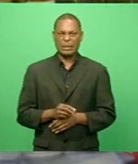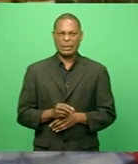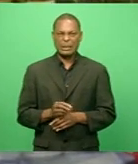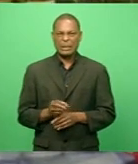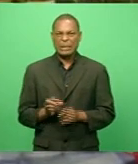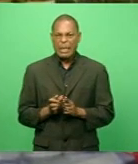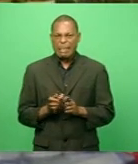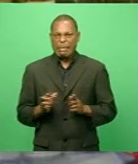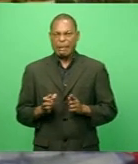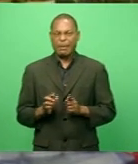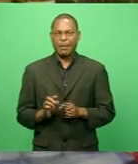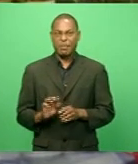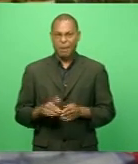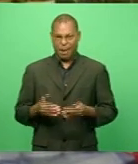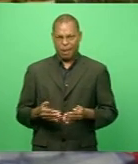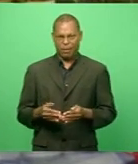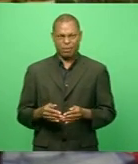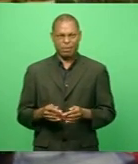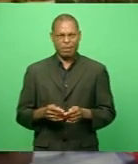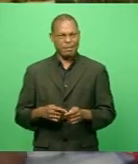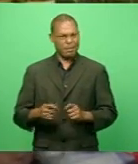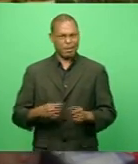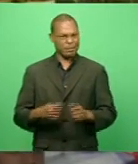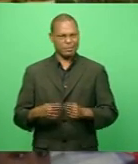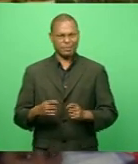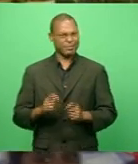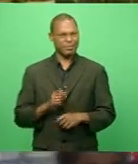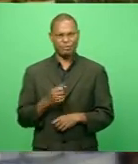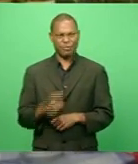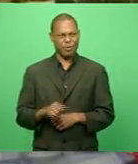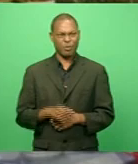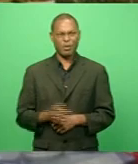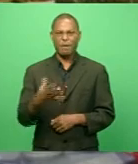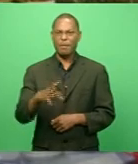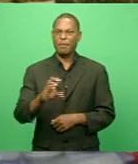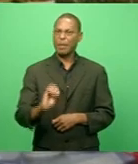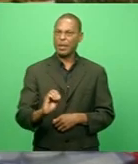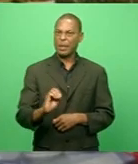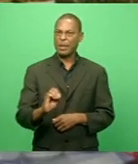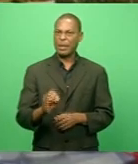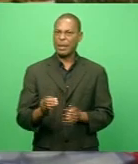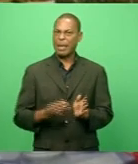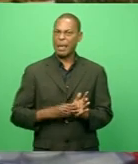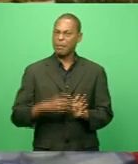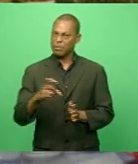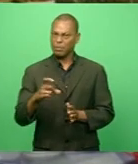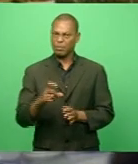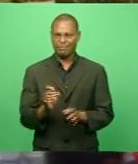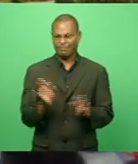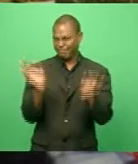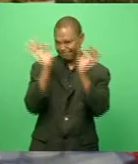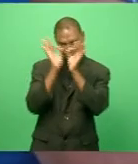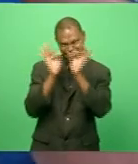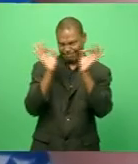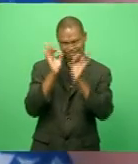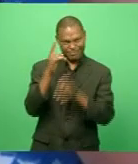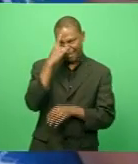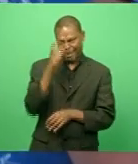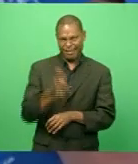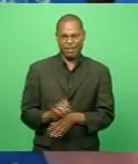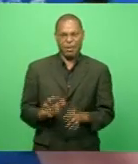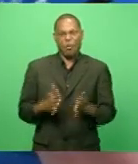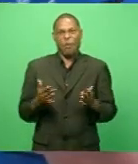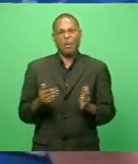one they did today. That they recommend the 50 microns. We don't even know or have an idea of that size